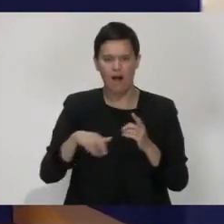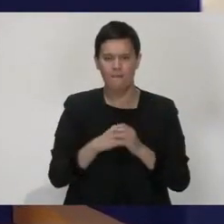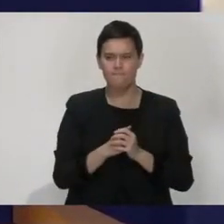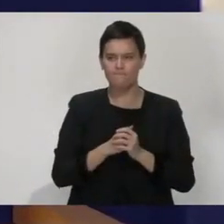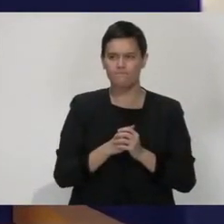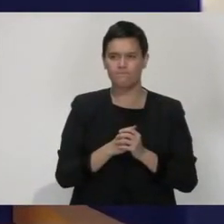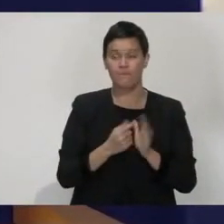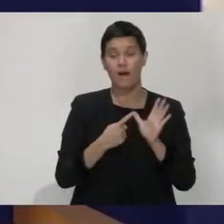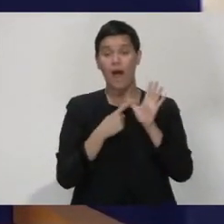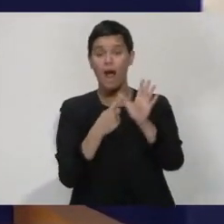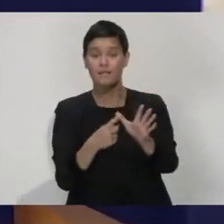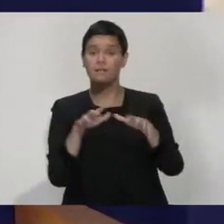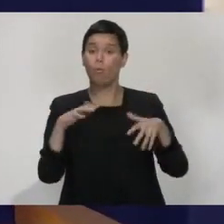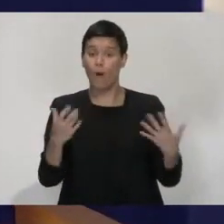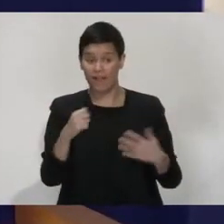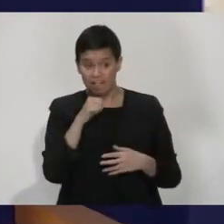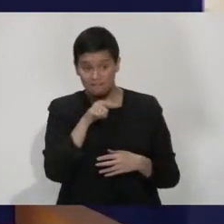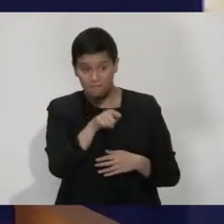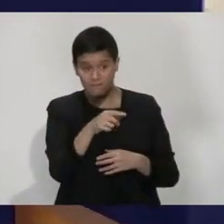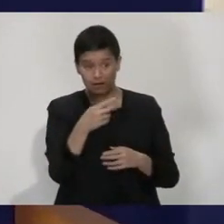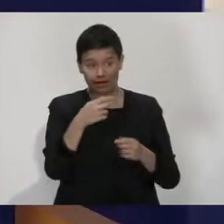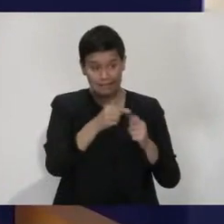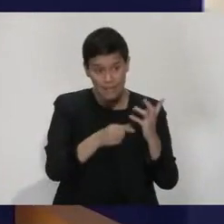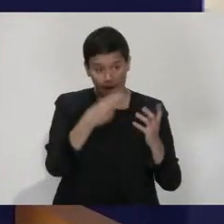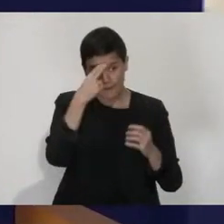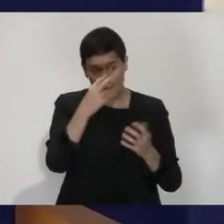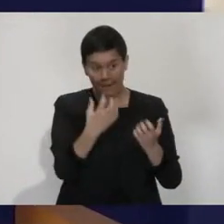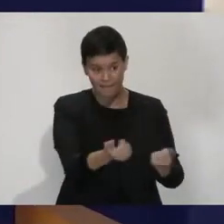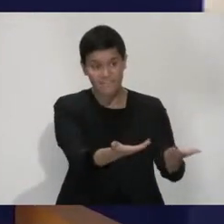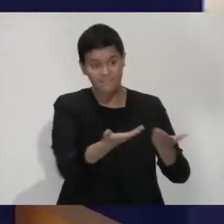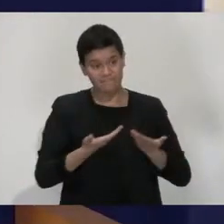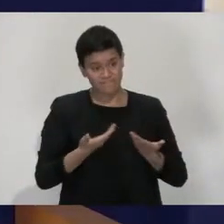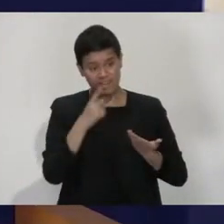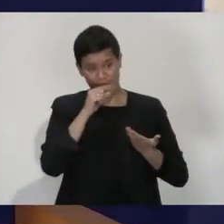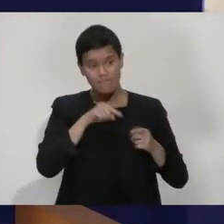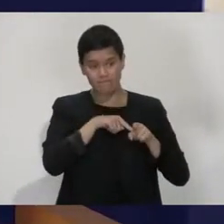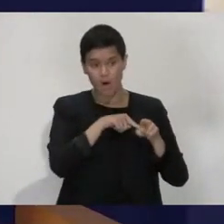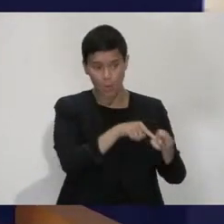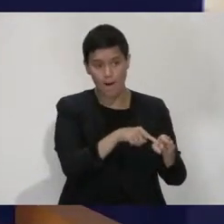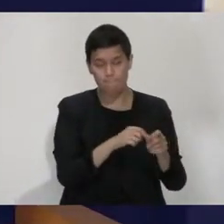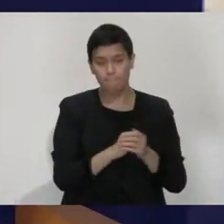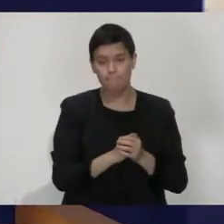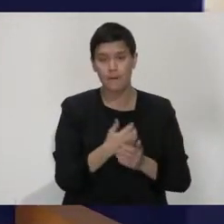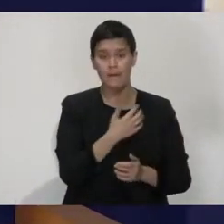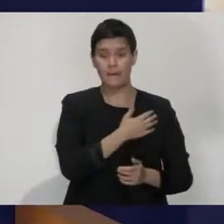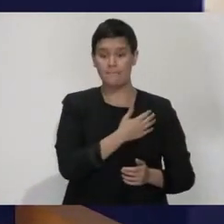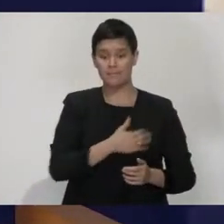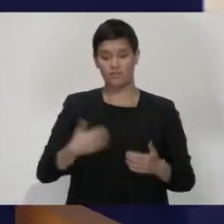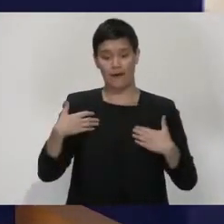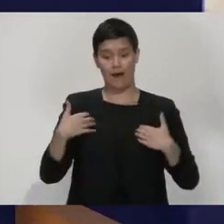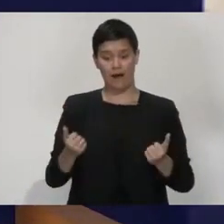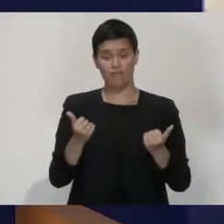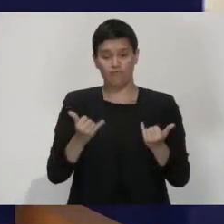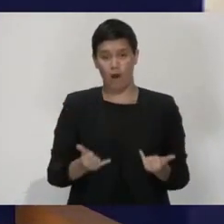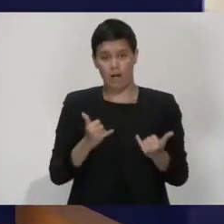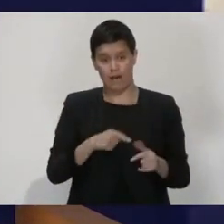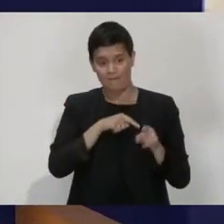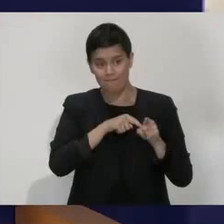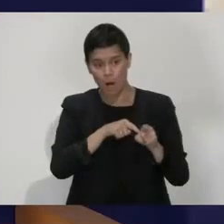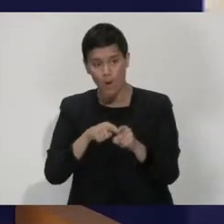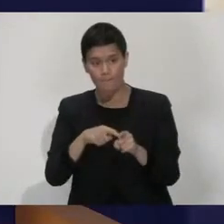authority. The Ministry of Health is processing the exemptions, but the responsible agency